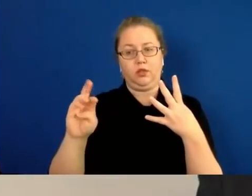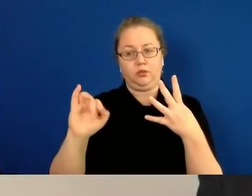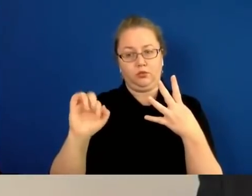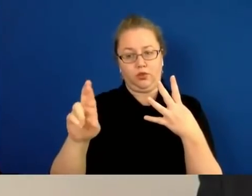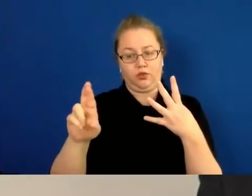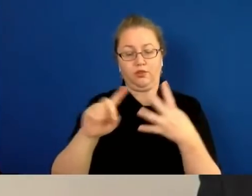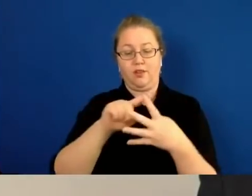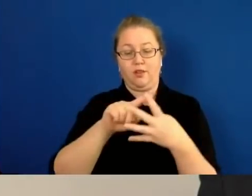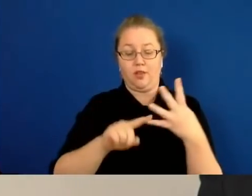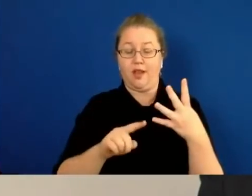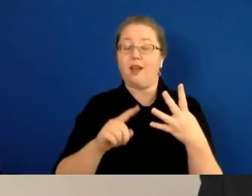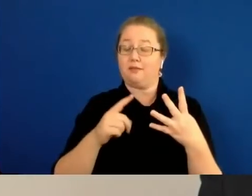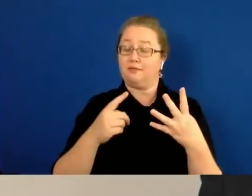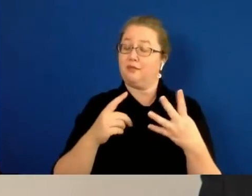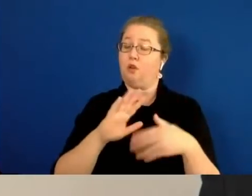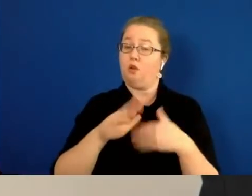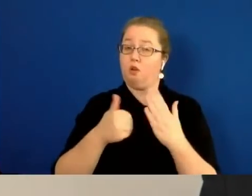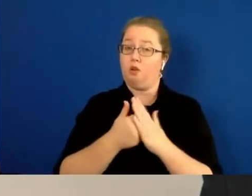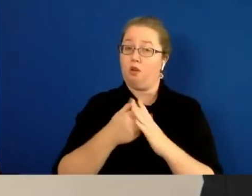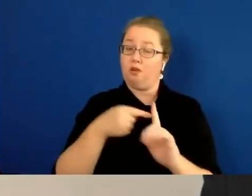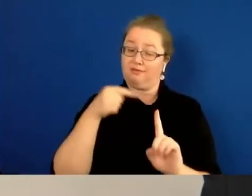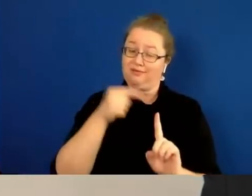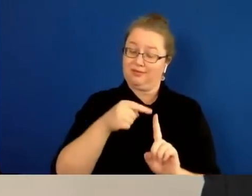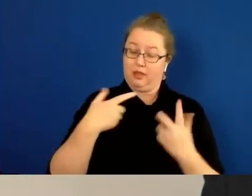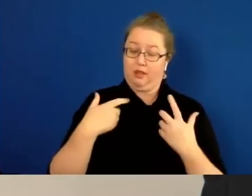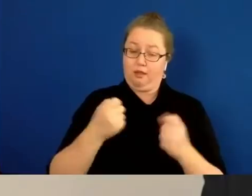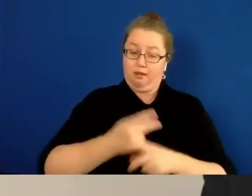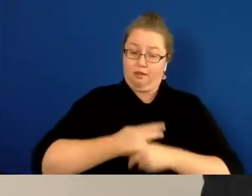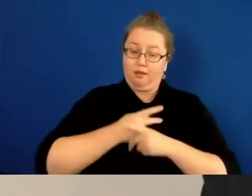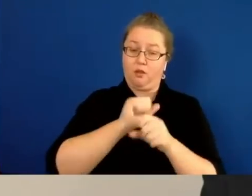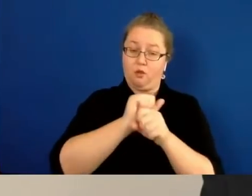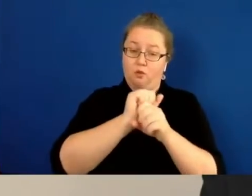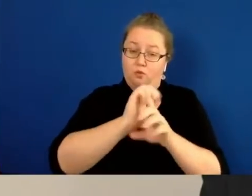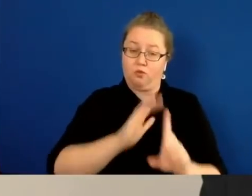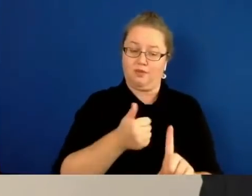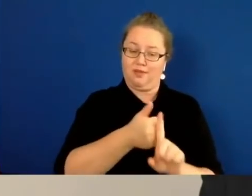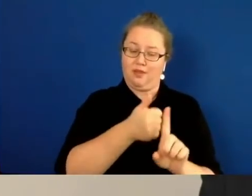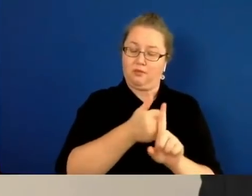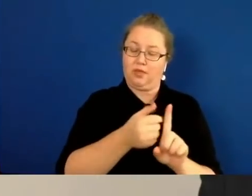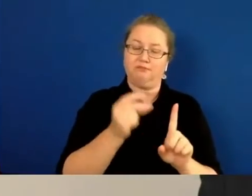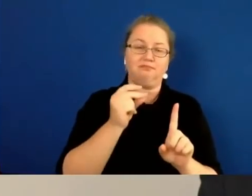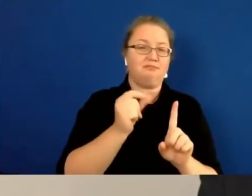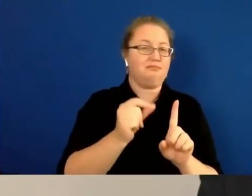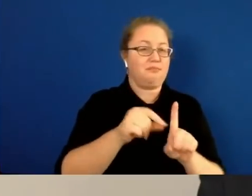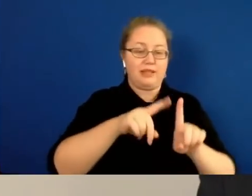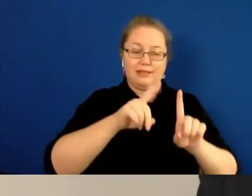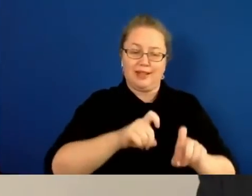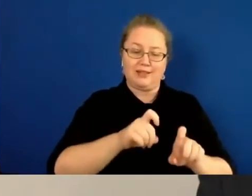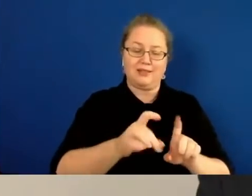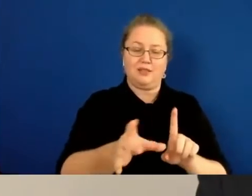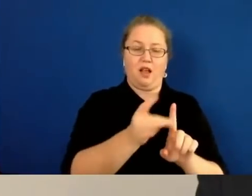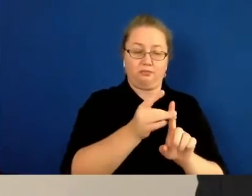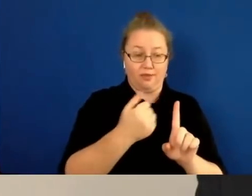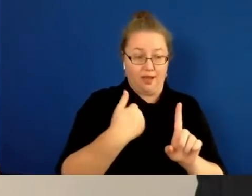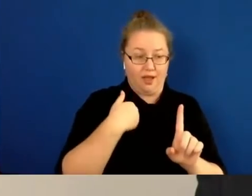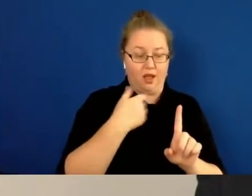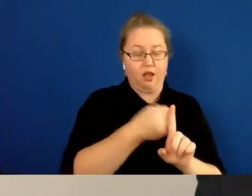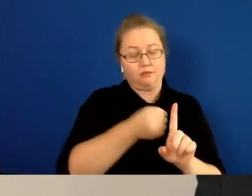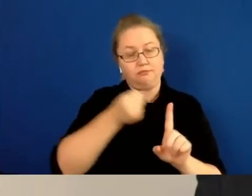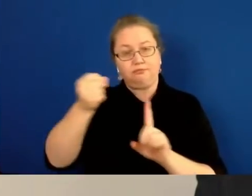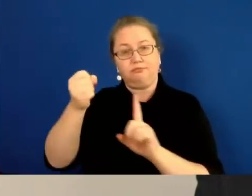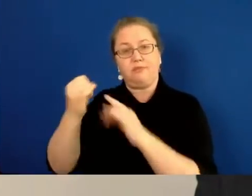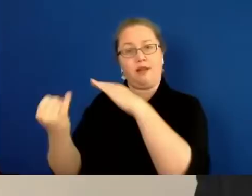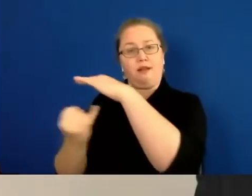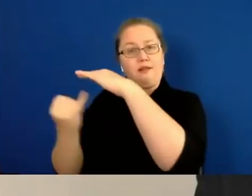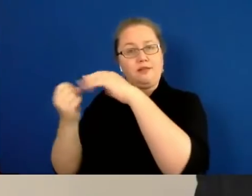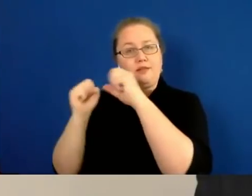COVID-19. Additionally, we have four new healthcare outbreaks to report at the Gateway Assisted Living for Seniors, the